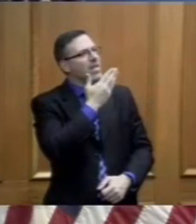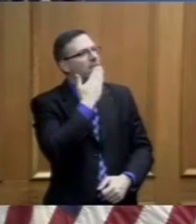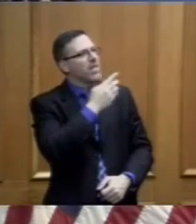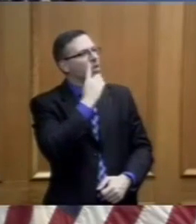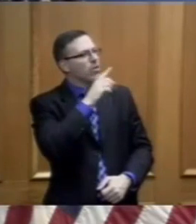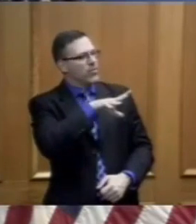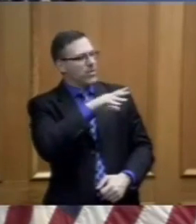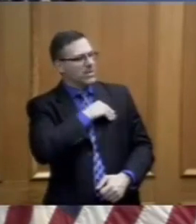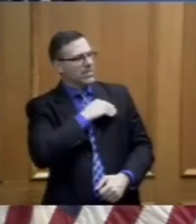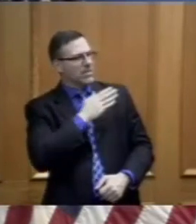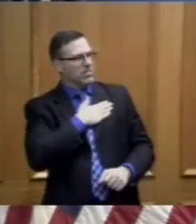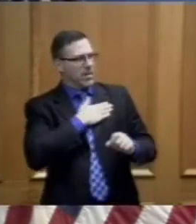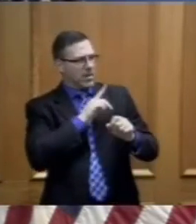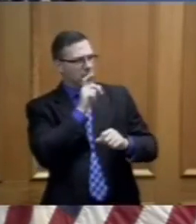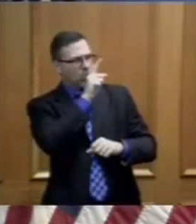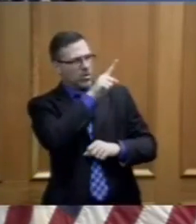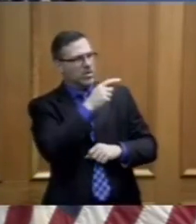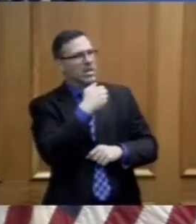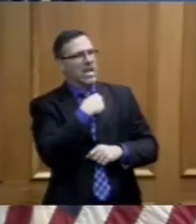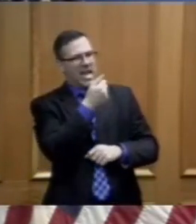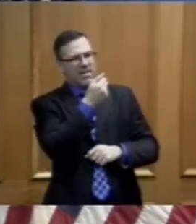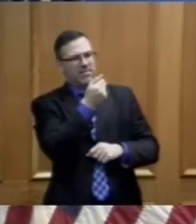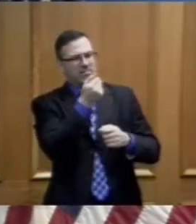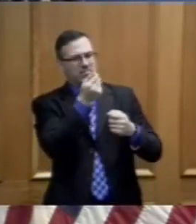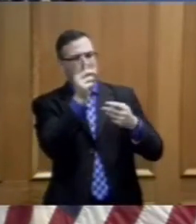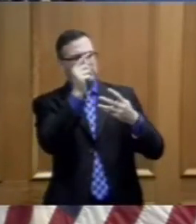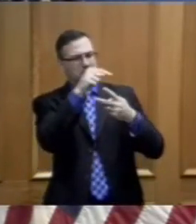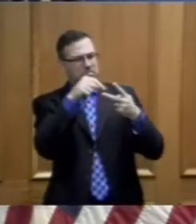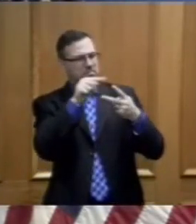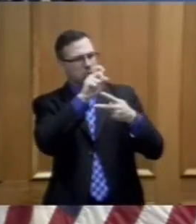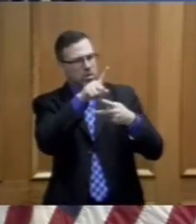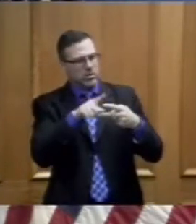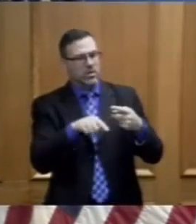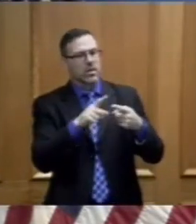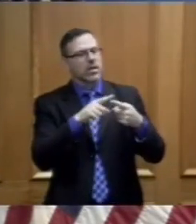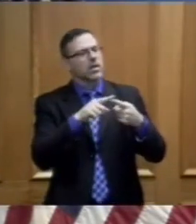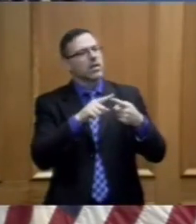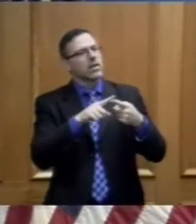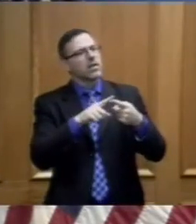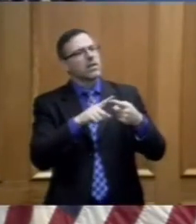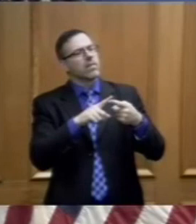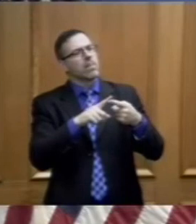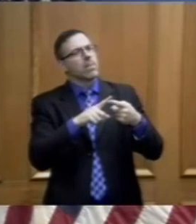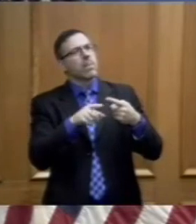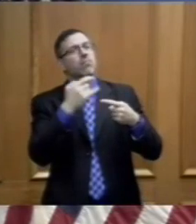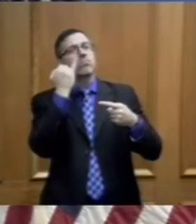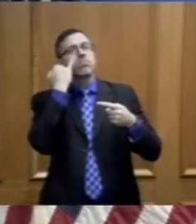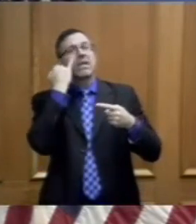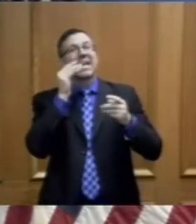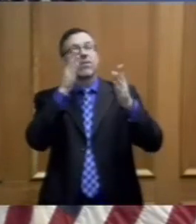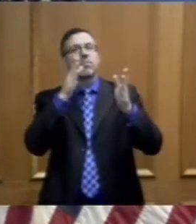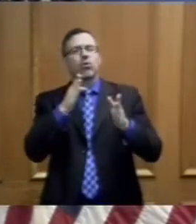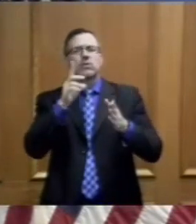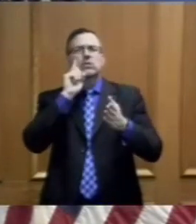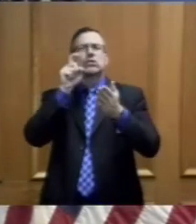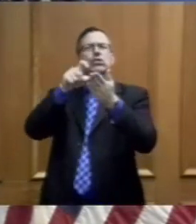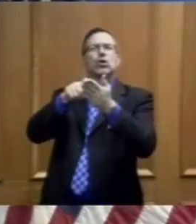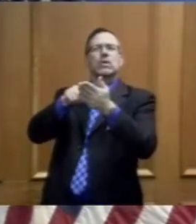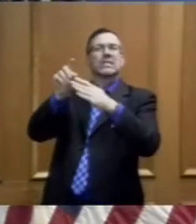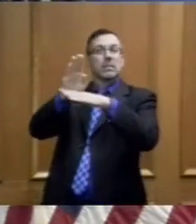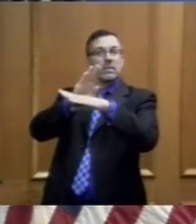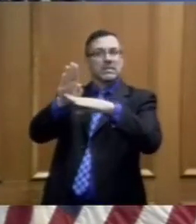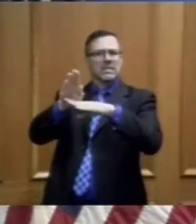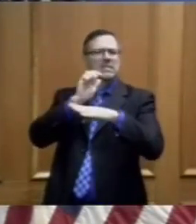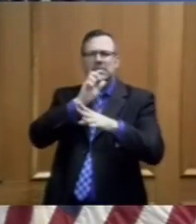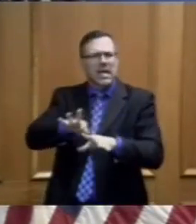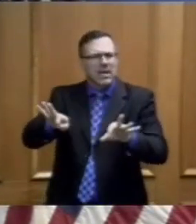our questions. I have a multi-part question for you. The first one is, what should people do if they see a business that is non-essential